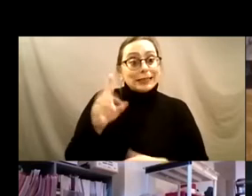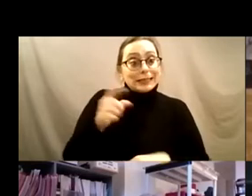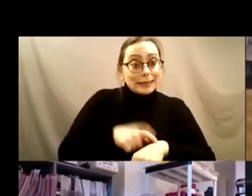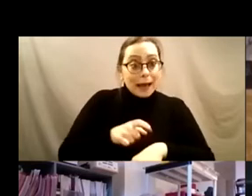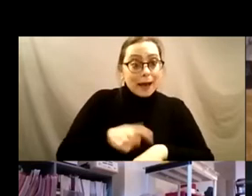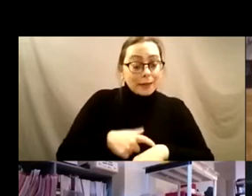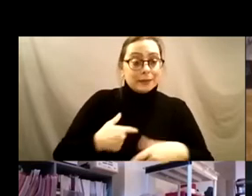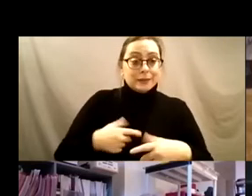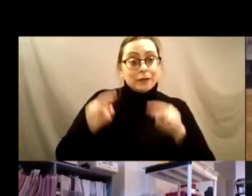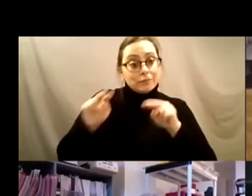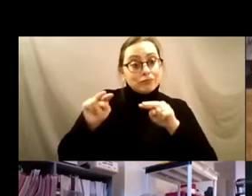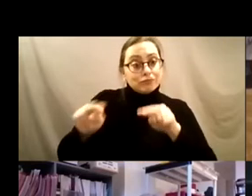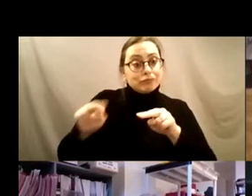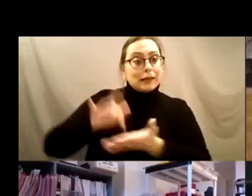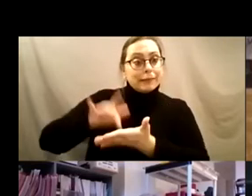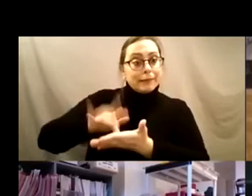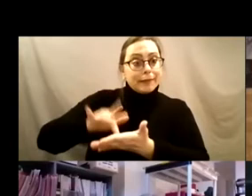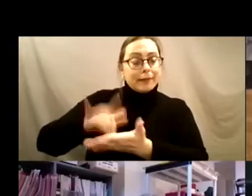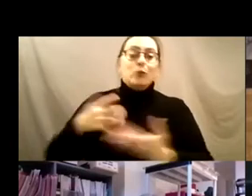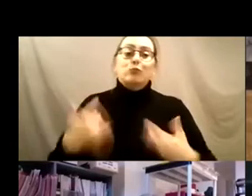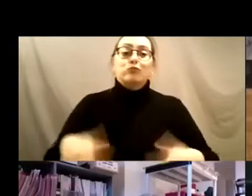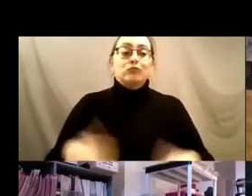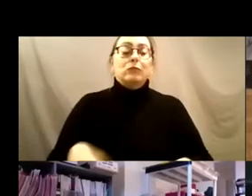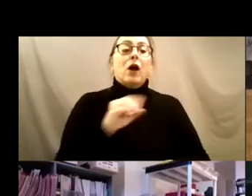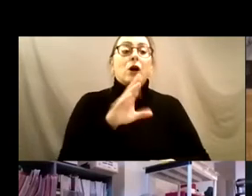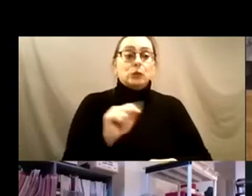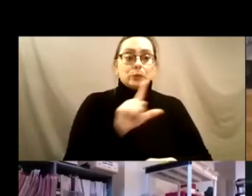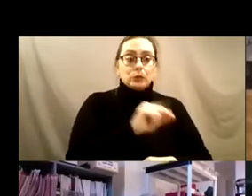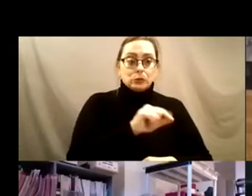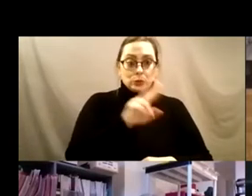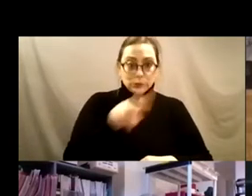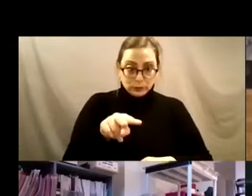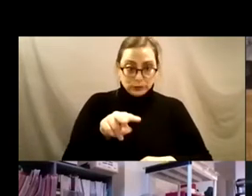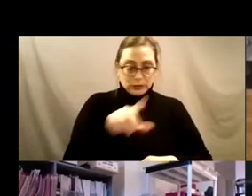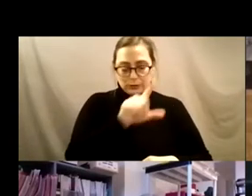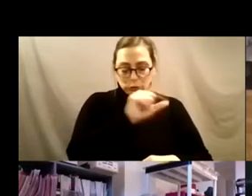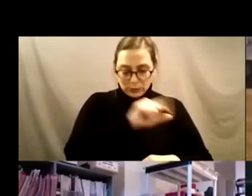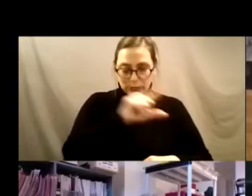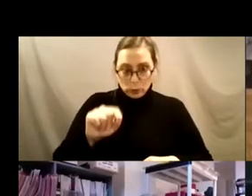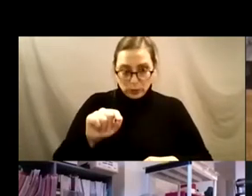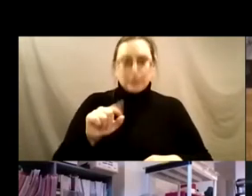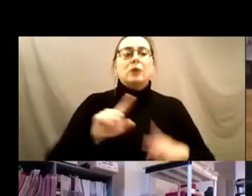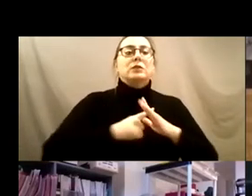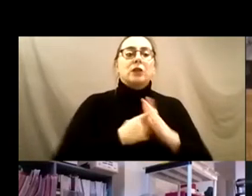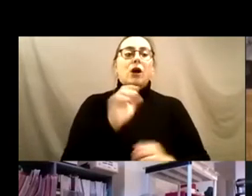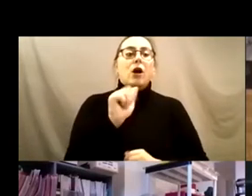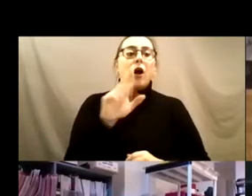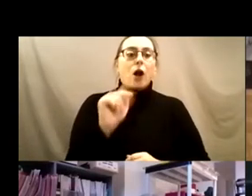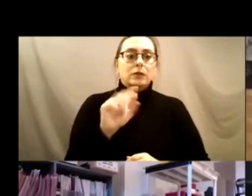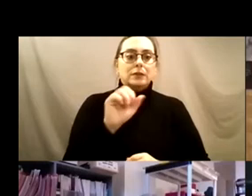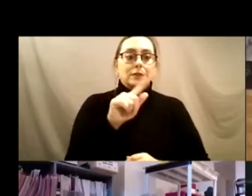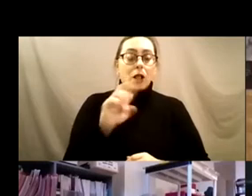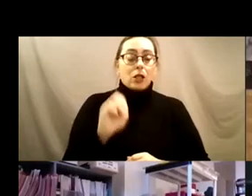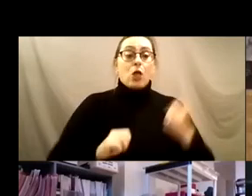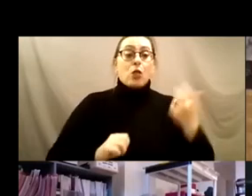good. In October 2020, we began our art salons. The writers had 3 participants and they